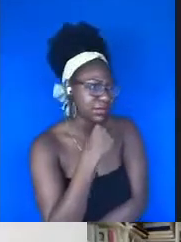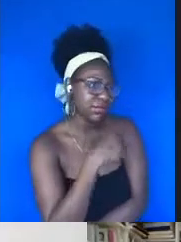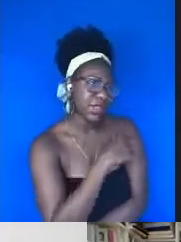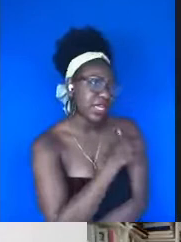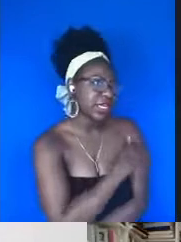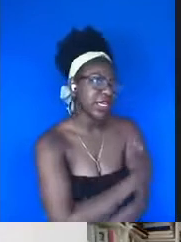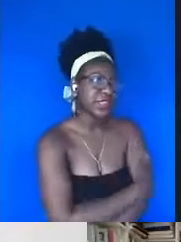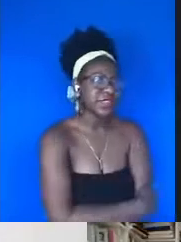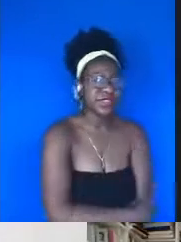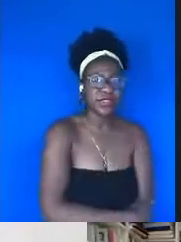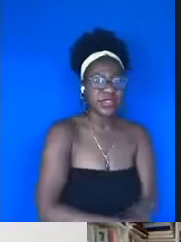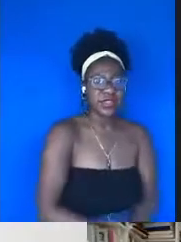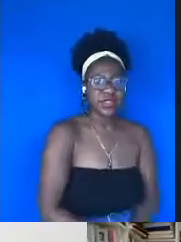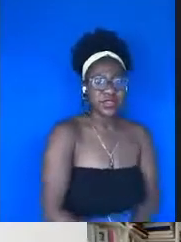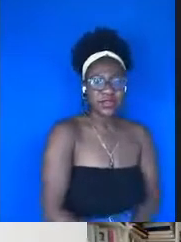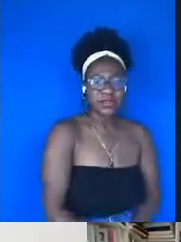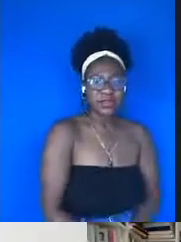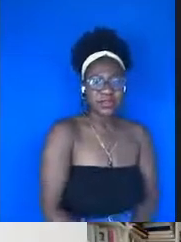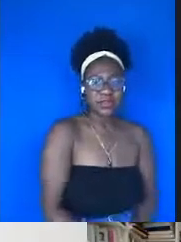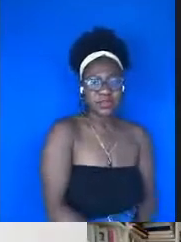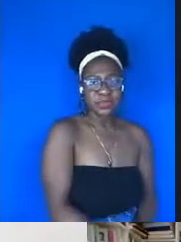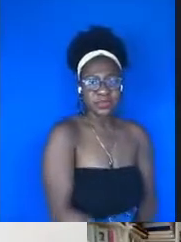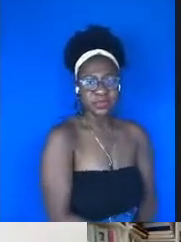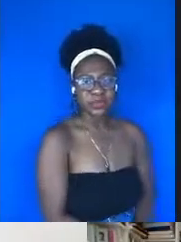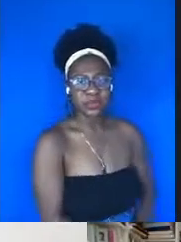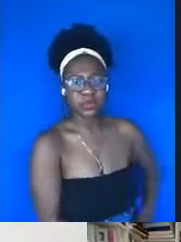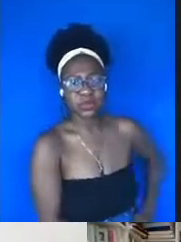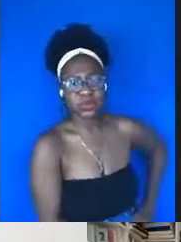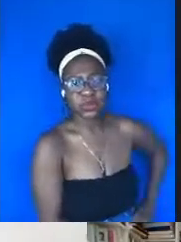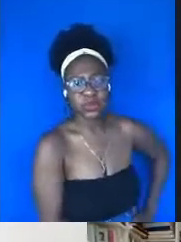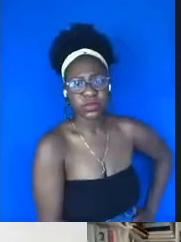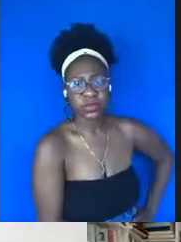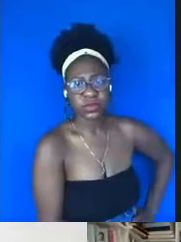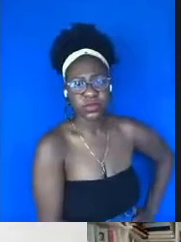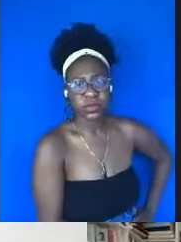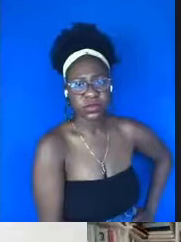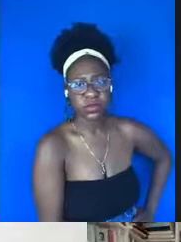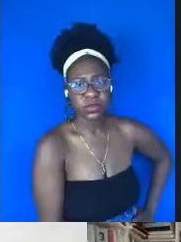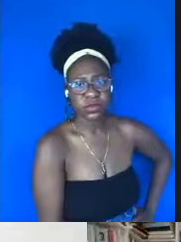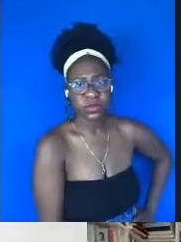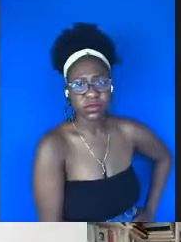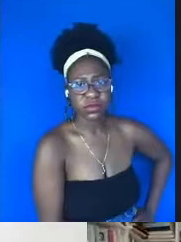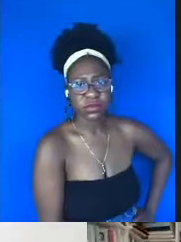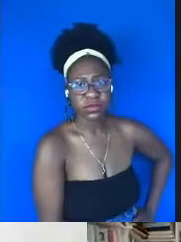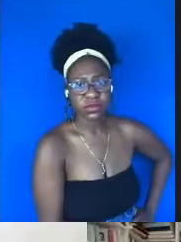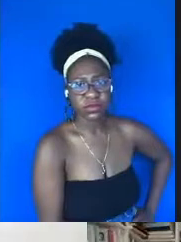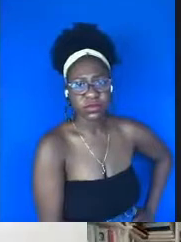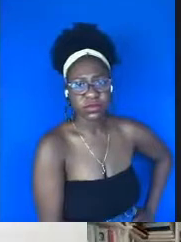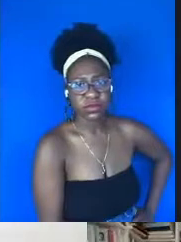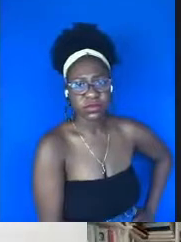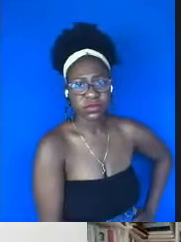And it led to what they estimate to be 200,000 women that were then accused of